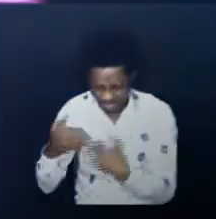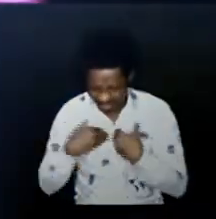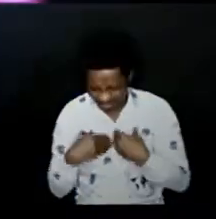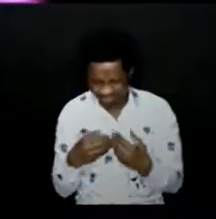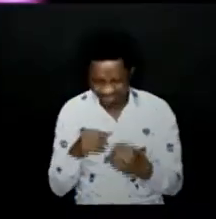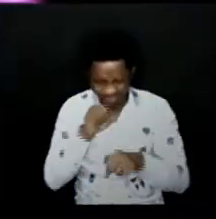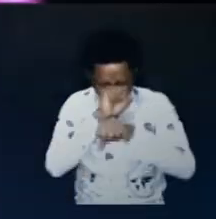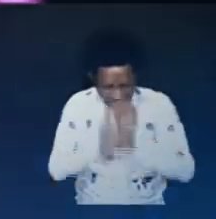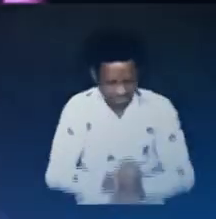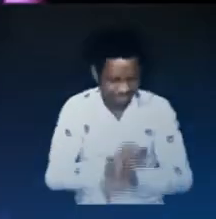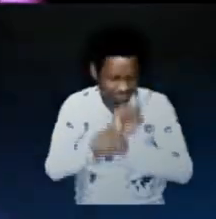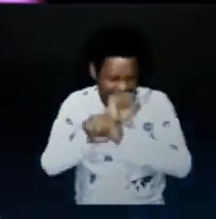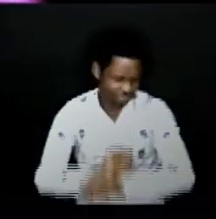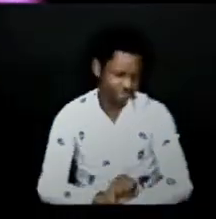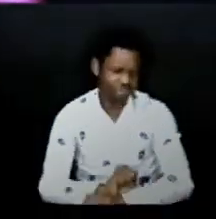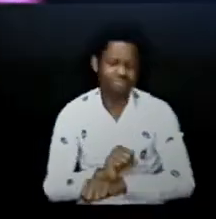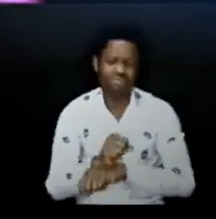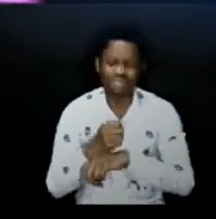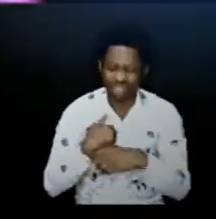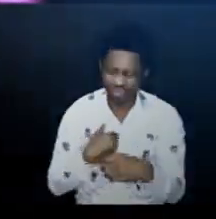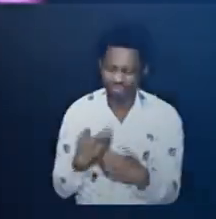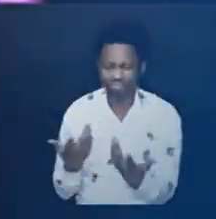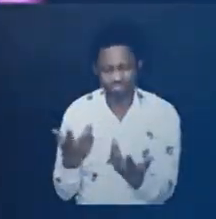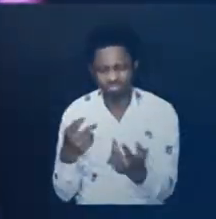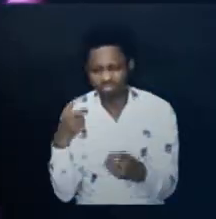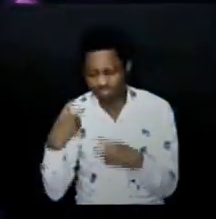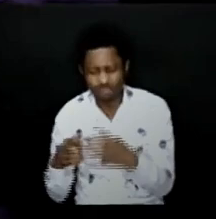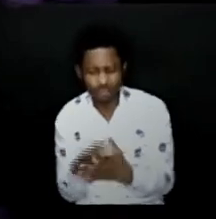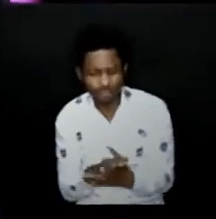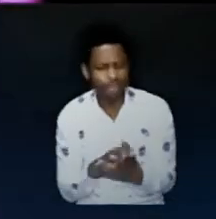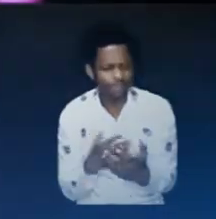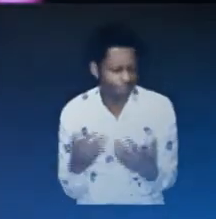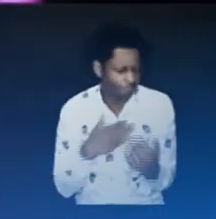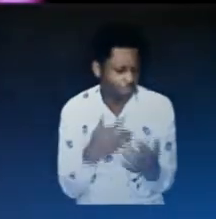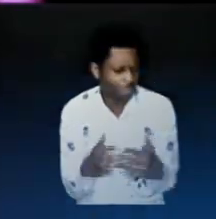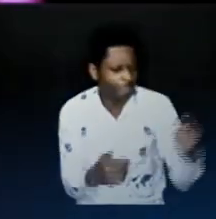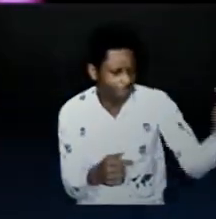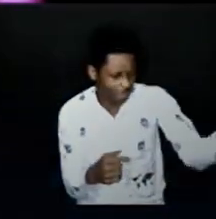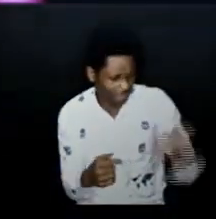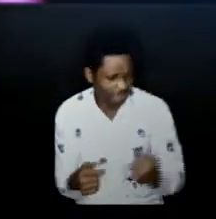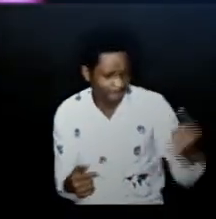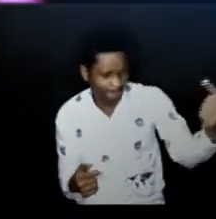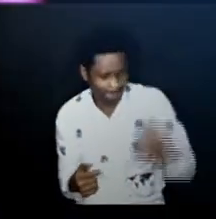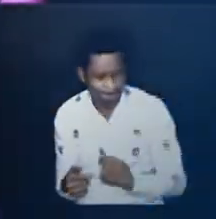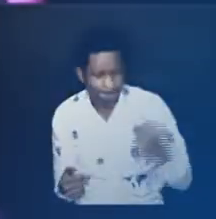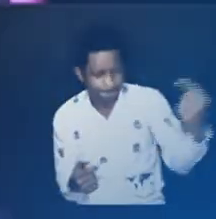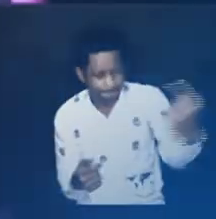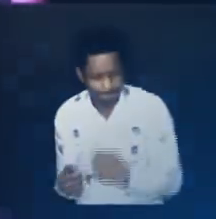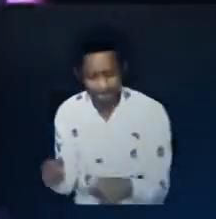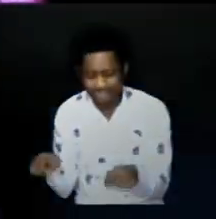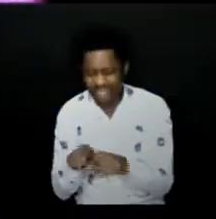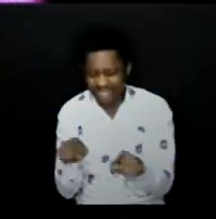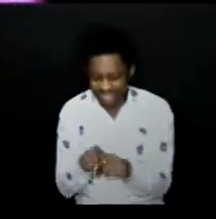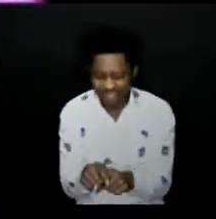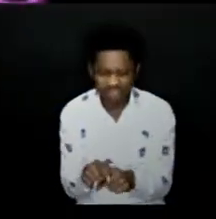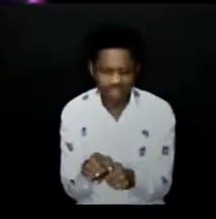let them come as drug addicts. But in the church, there